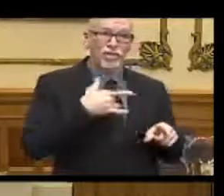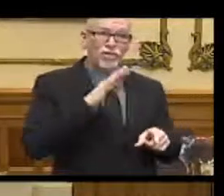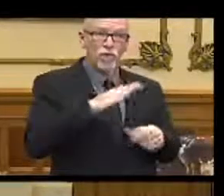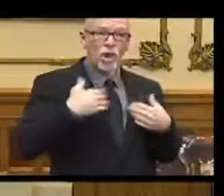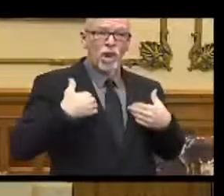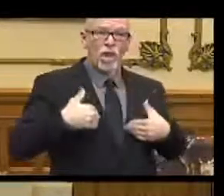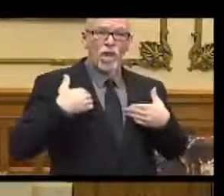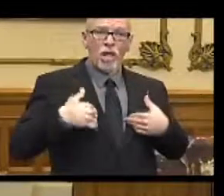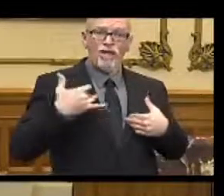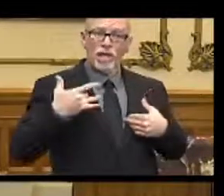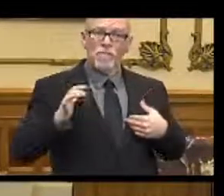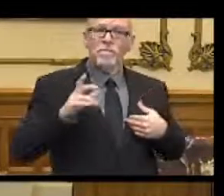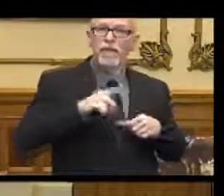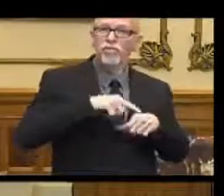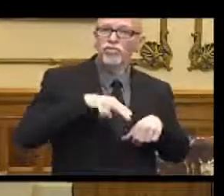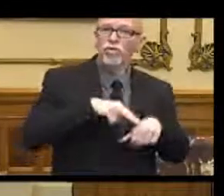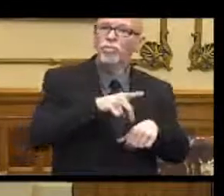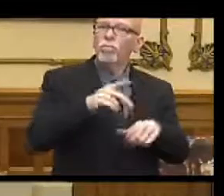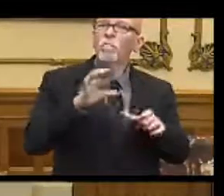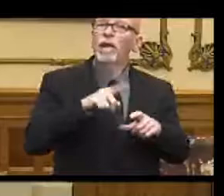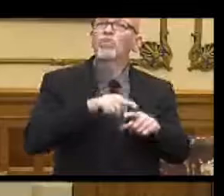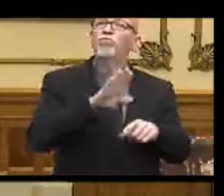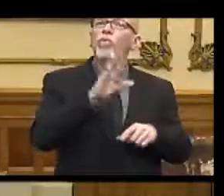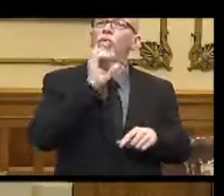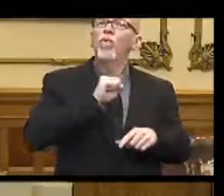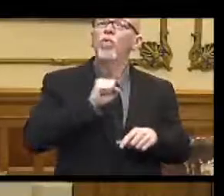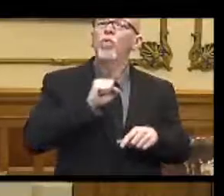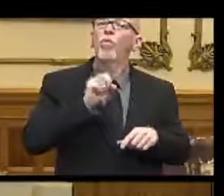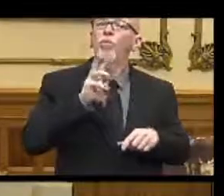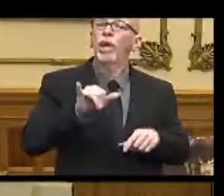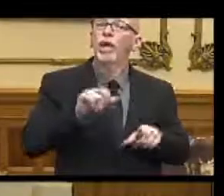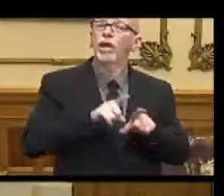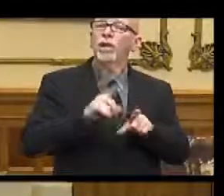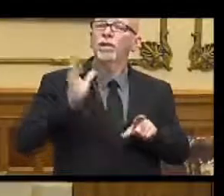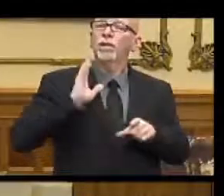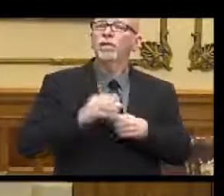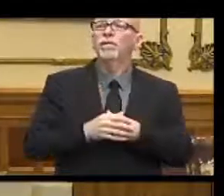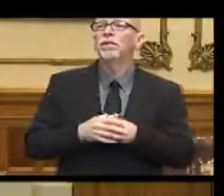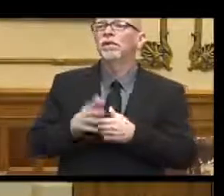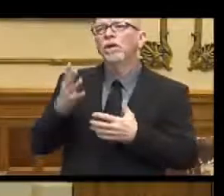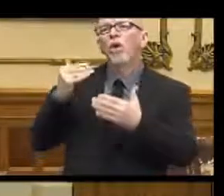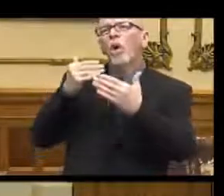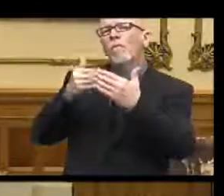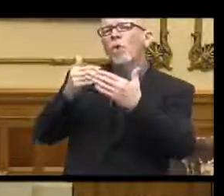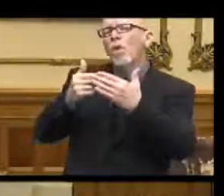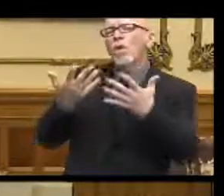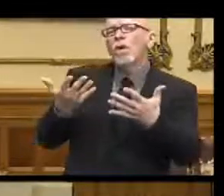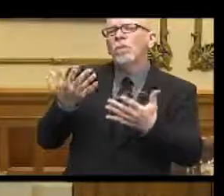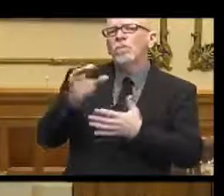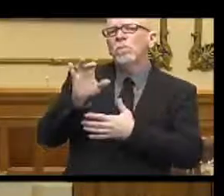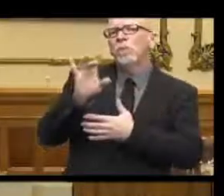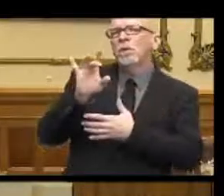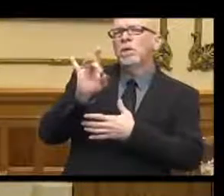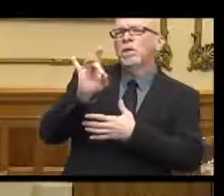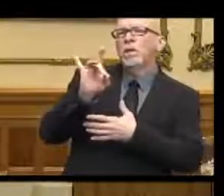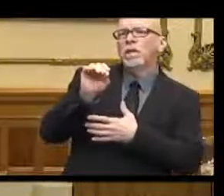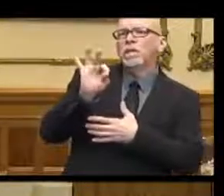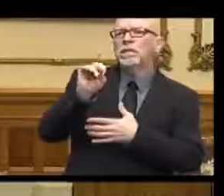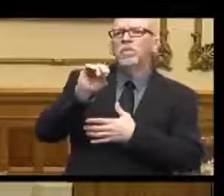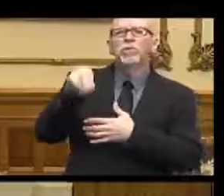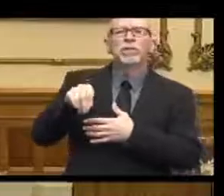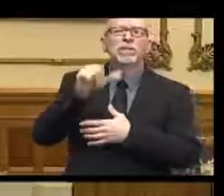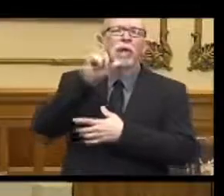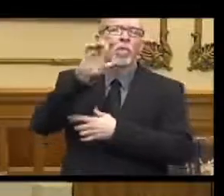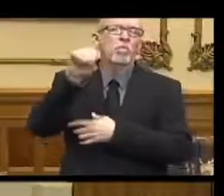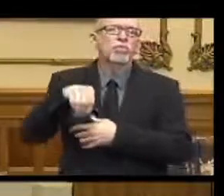back to normal? Do you feel like you're back to your old healthy self? Oh, pretty much, probably 90%, maybe not 100% just yet, but very